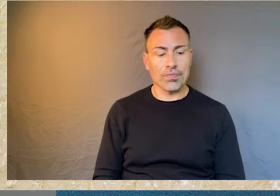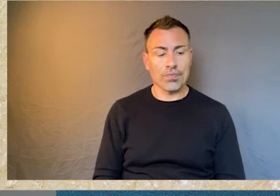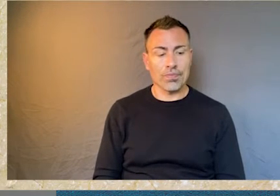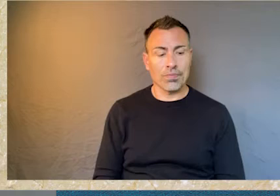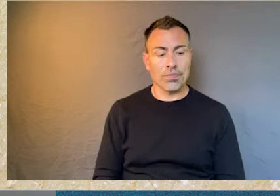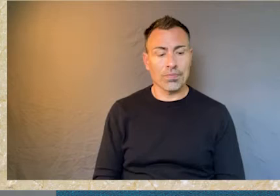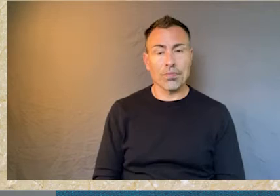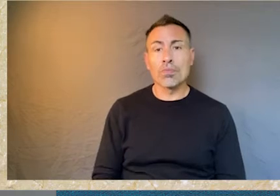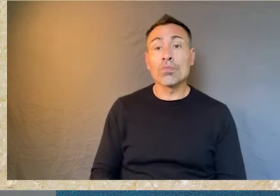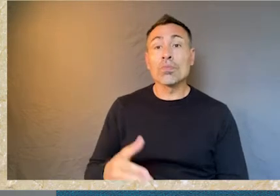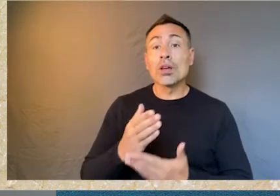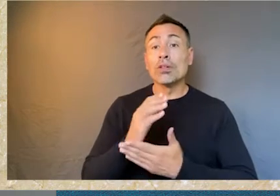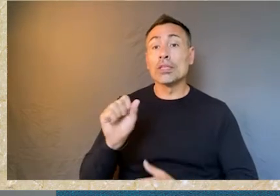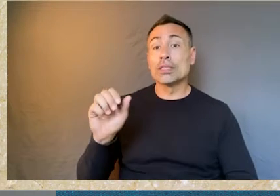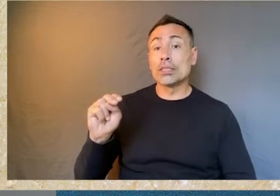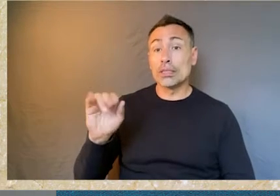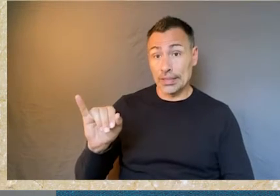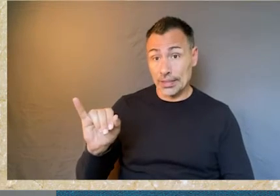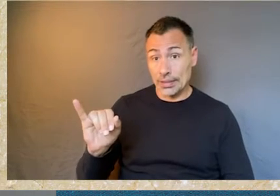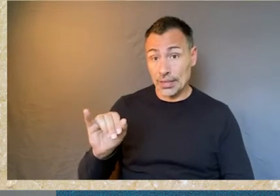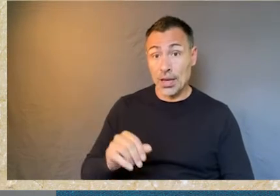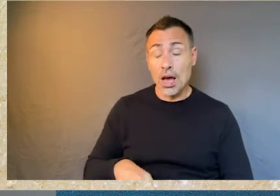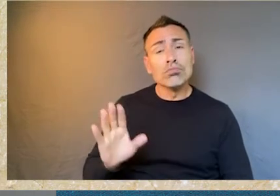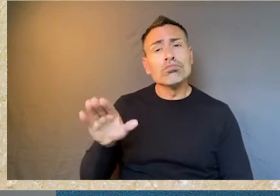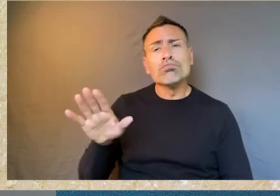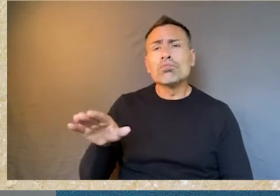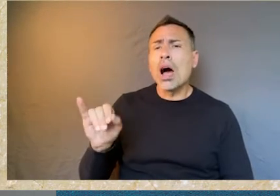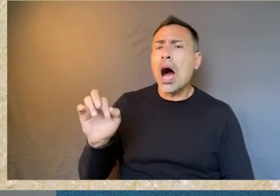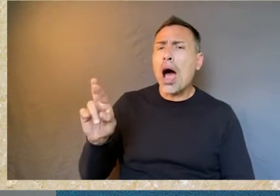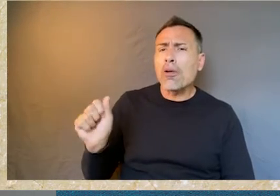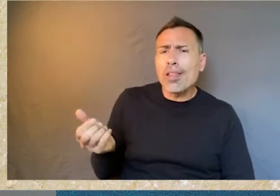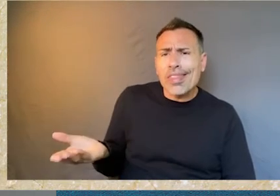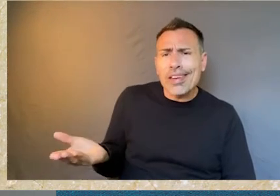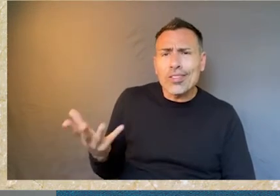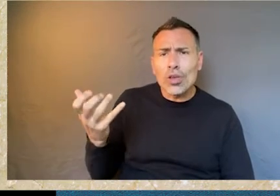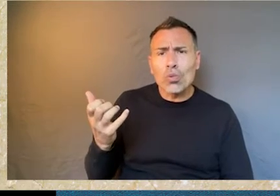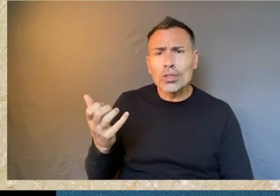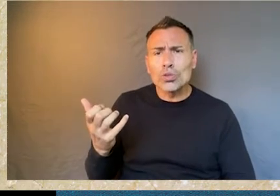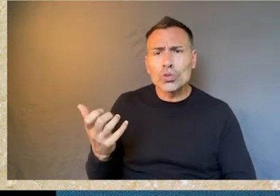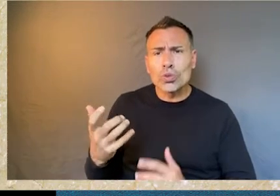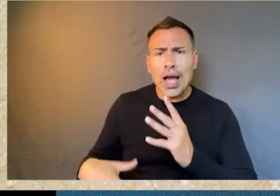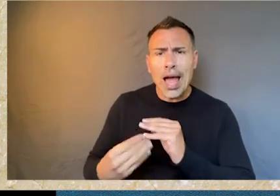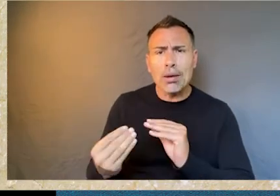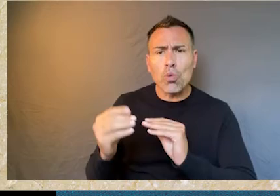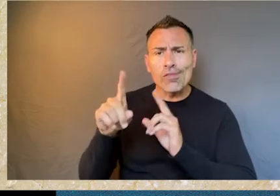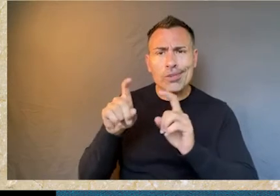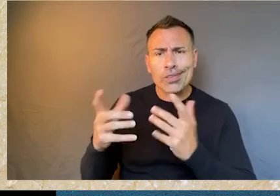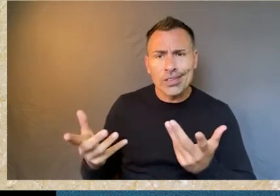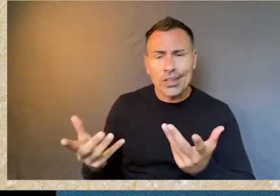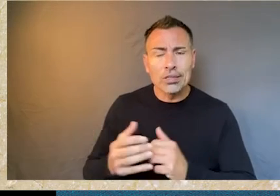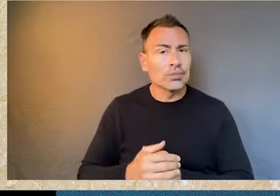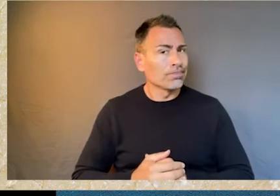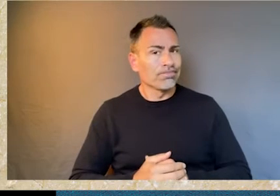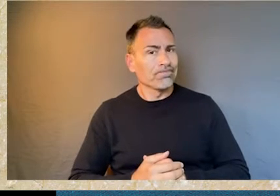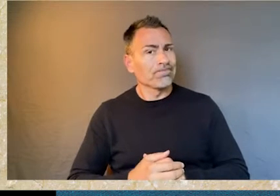All right, Sunny. Is Ira there? Do they want to ask a follow-up question? Ira had to leave the chat, but she knows